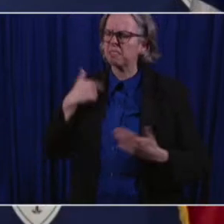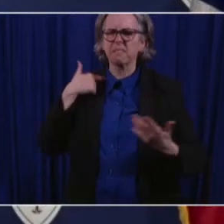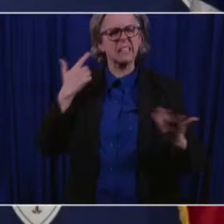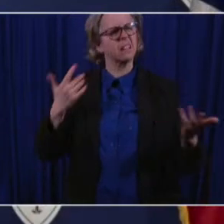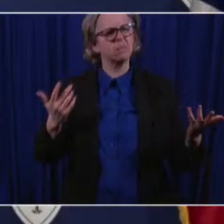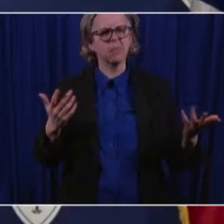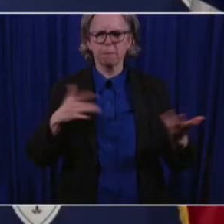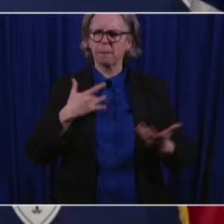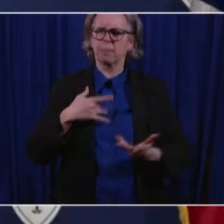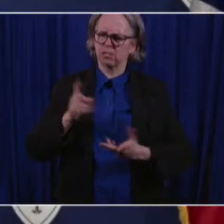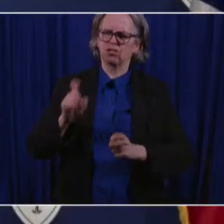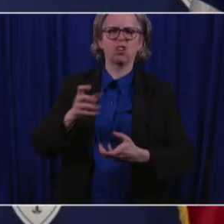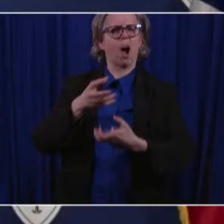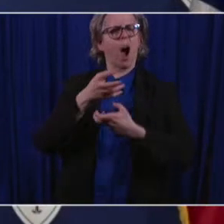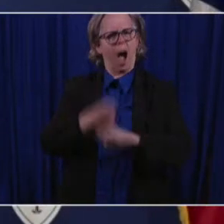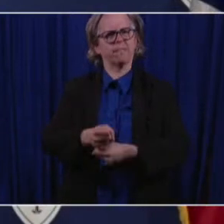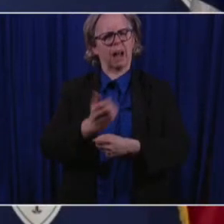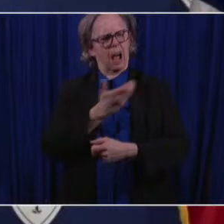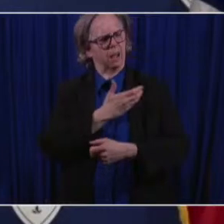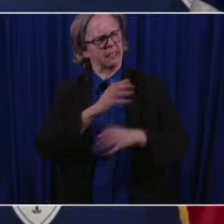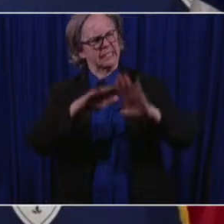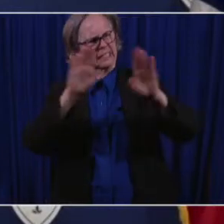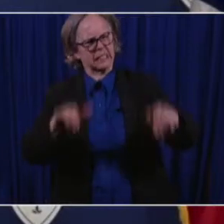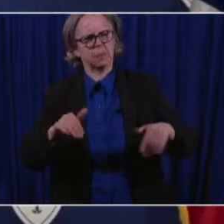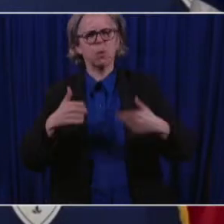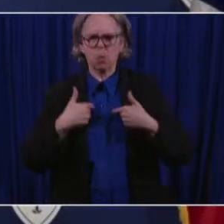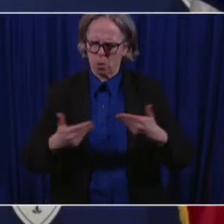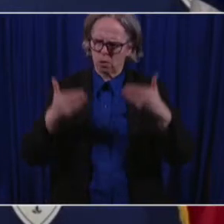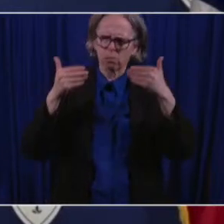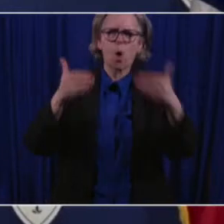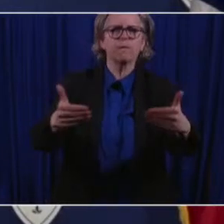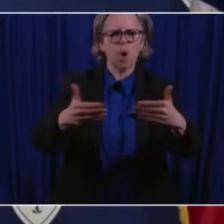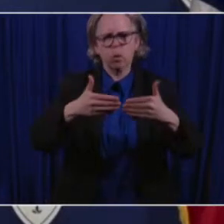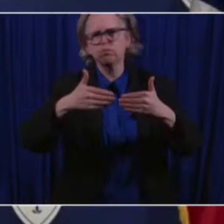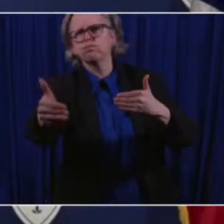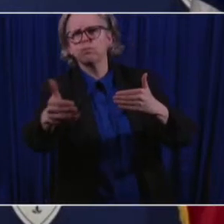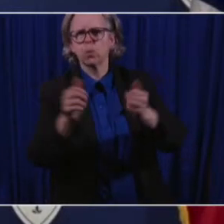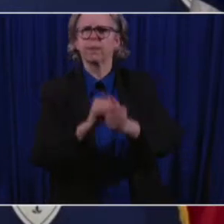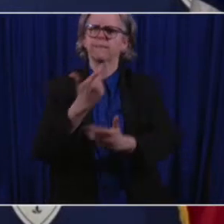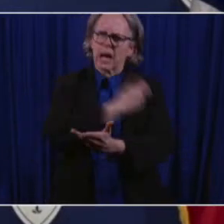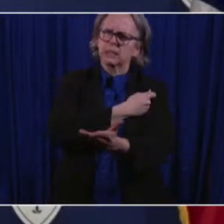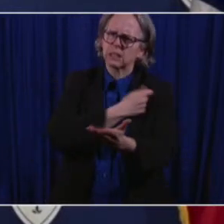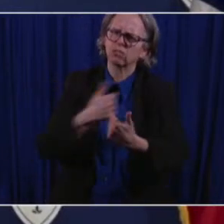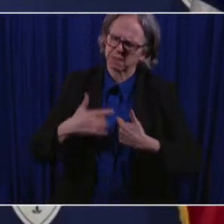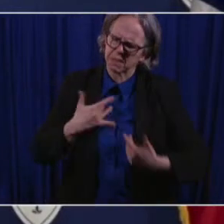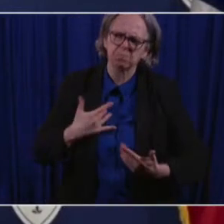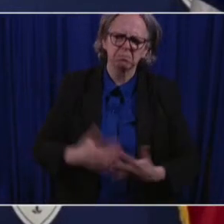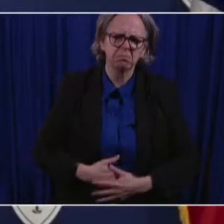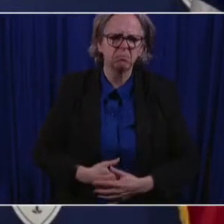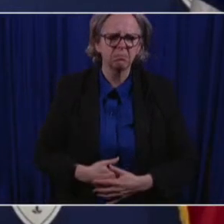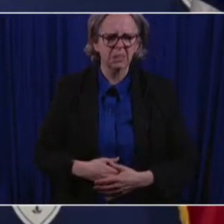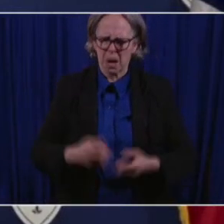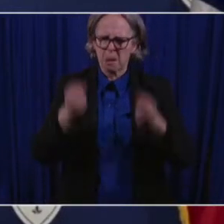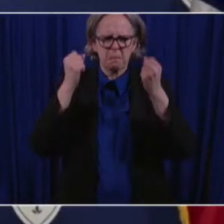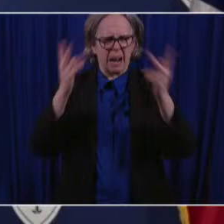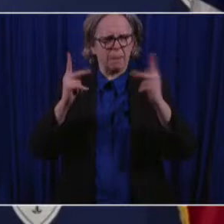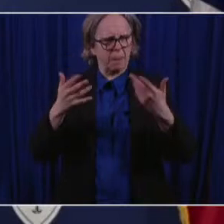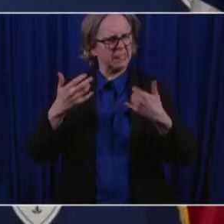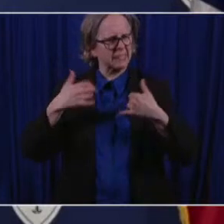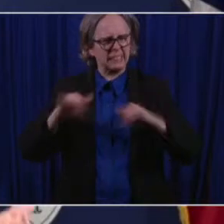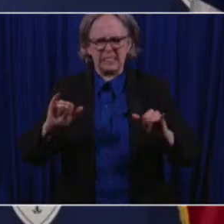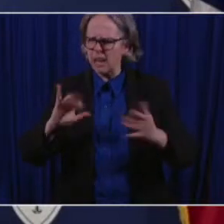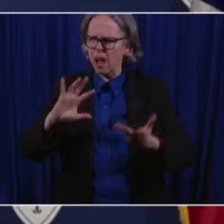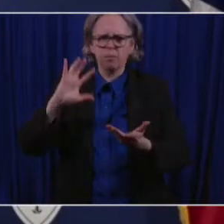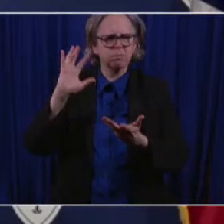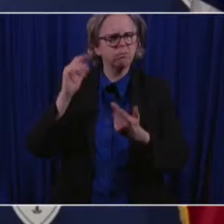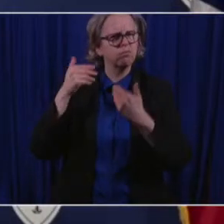system, and we'll move forward. You know, we are still seeing, you know, a lot of people vaccinated yesterday. It wasn't with Johnson & Johnson, but it